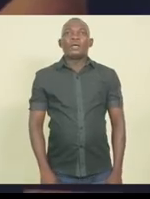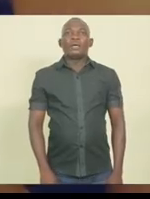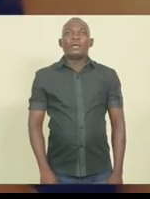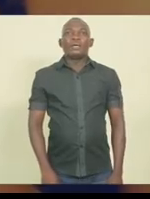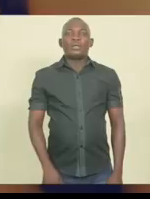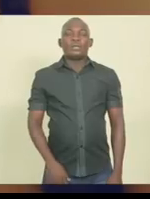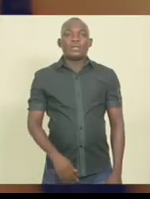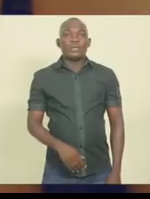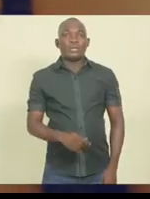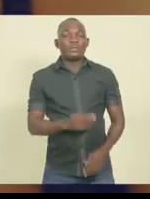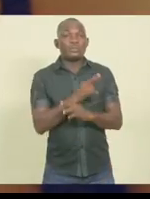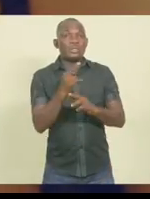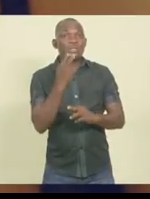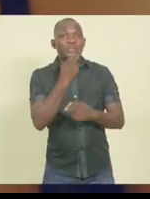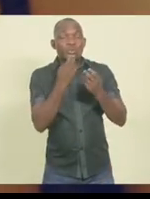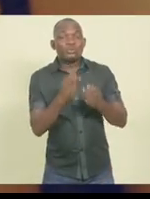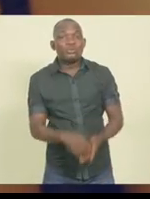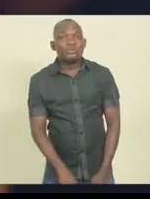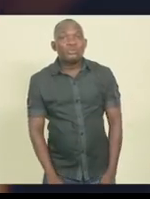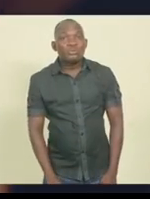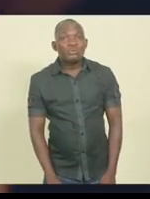Are you ready to talk now?